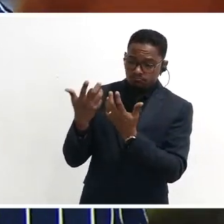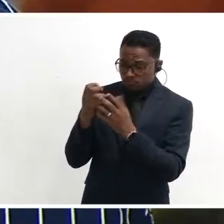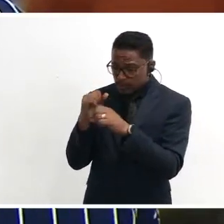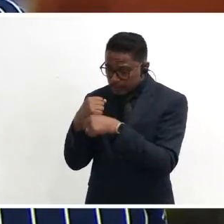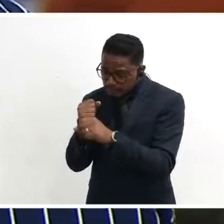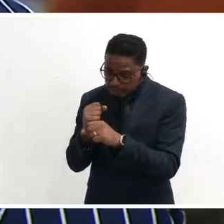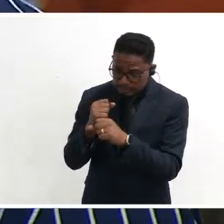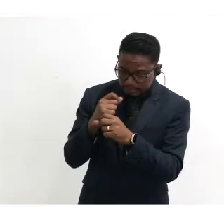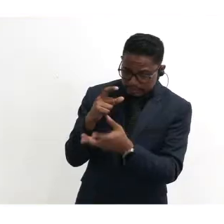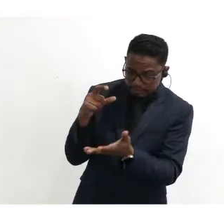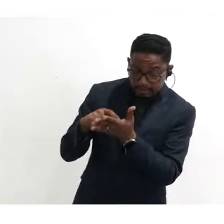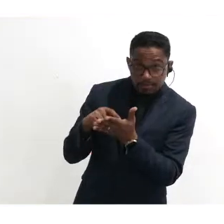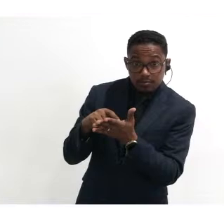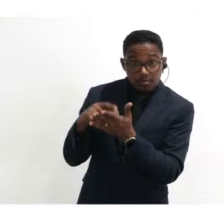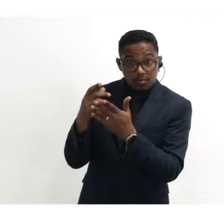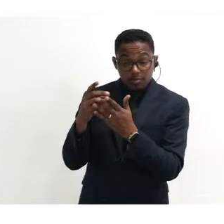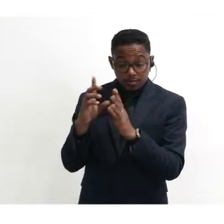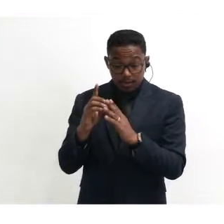diferentes técnicas también.